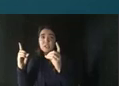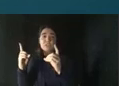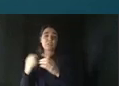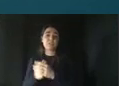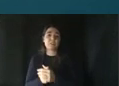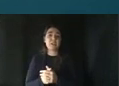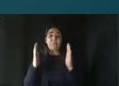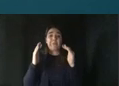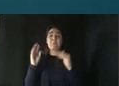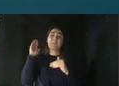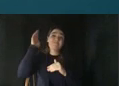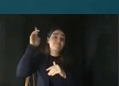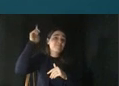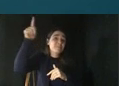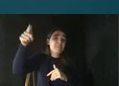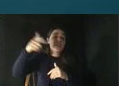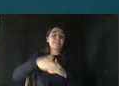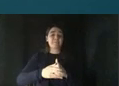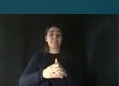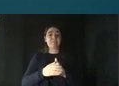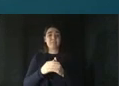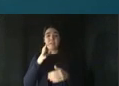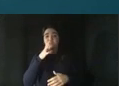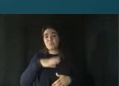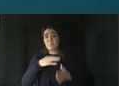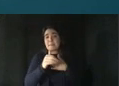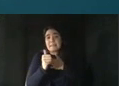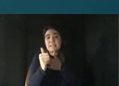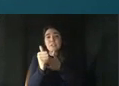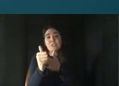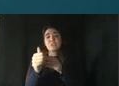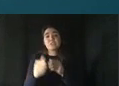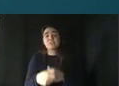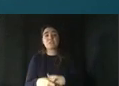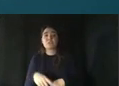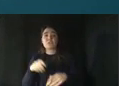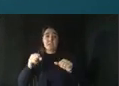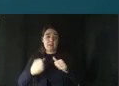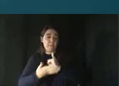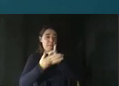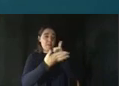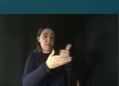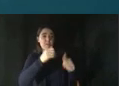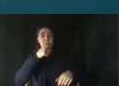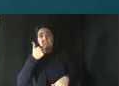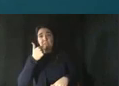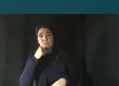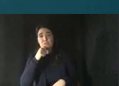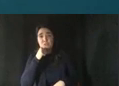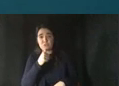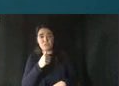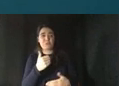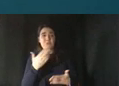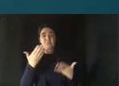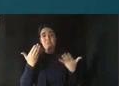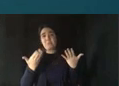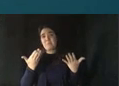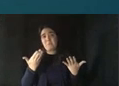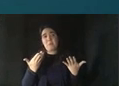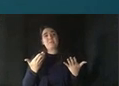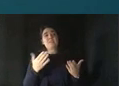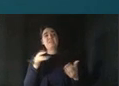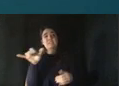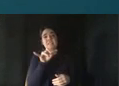leaders in Afghanistan to help other young girls who unfortunately will be in the same situation or similar situations.